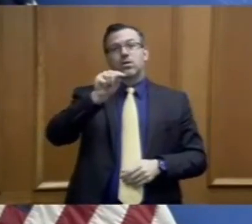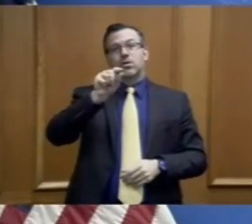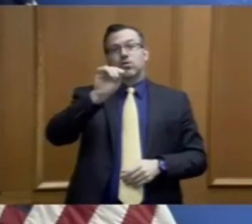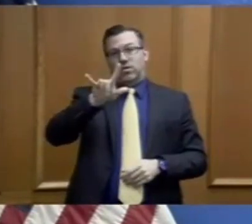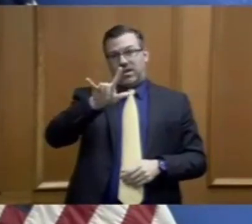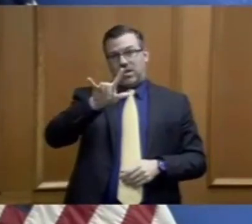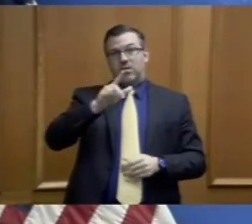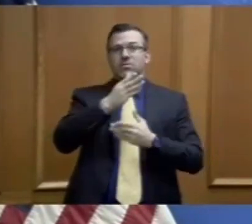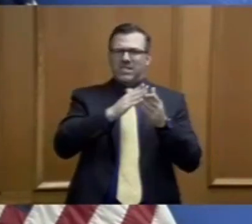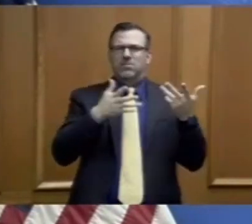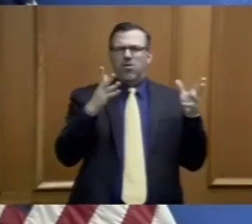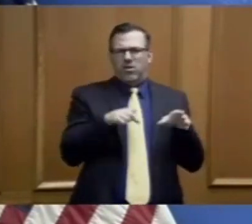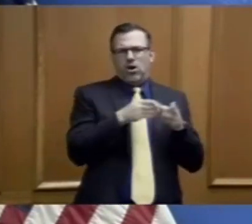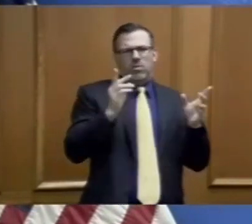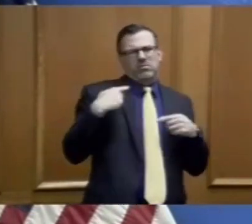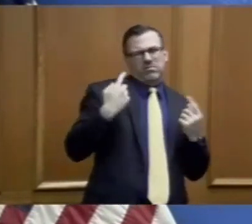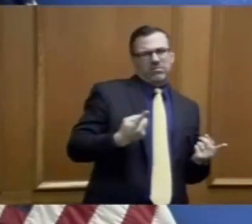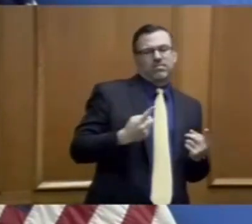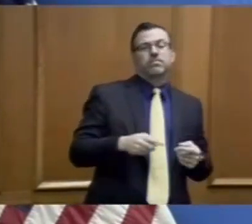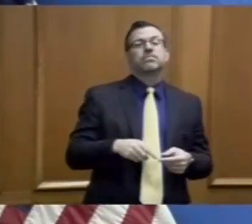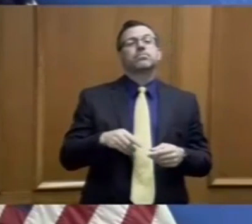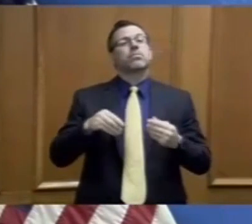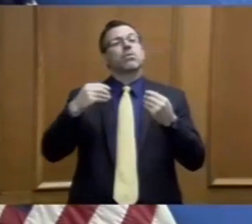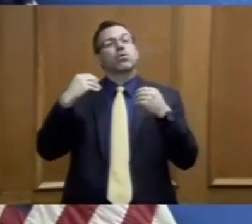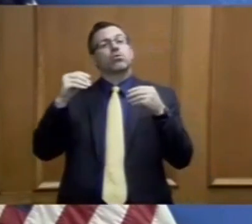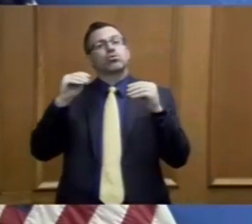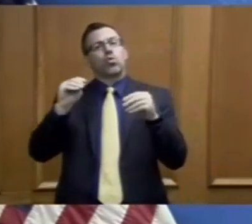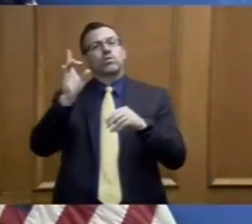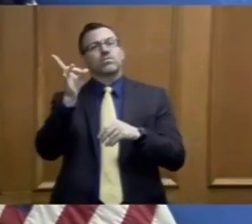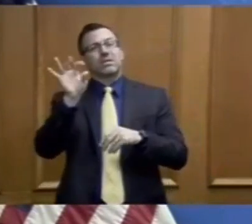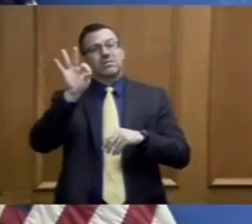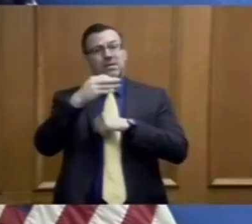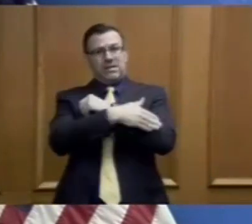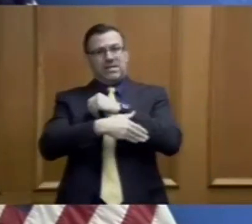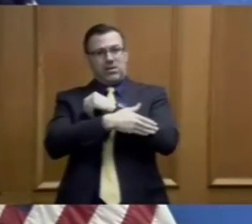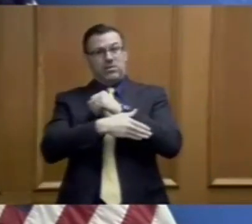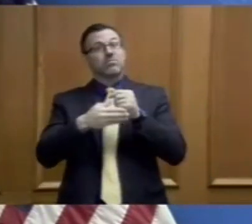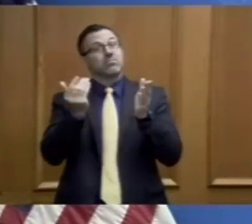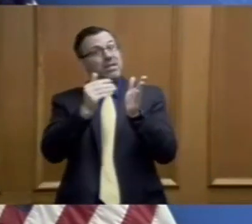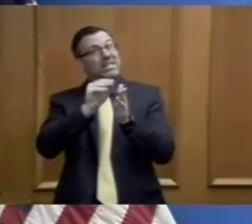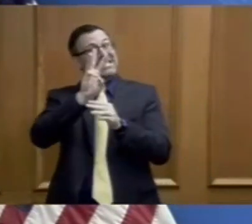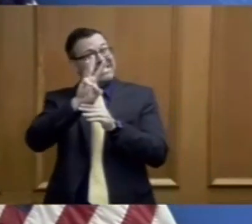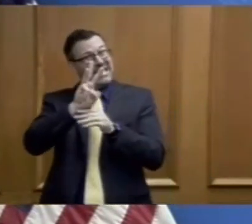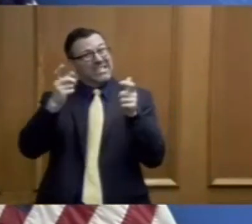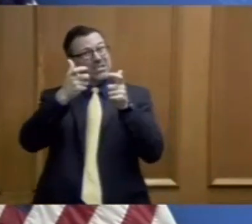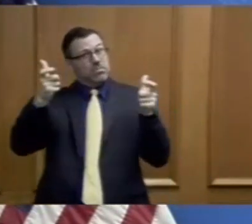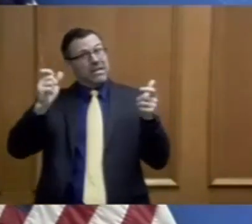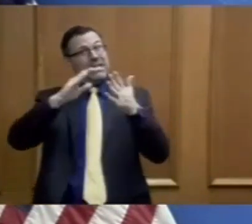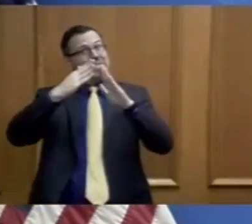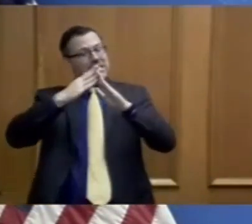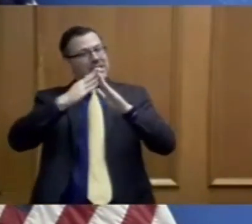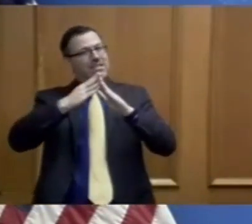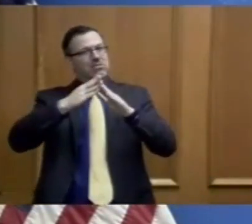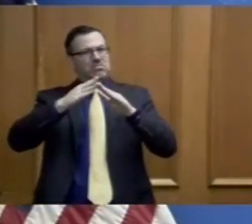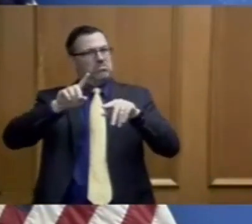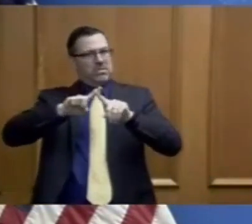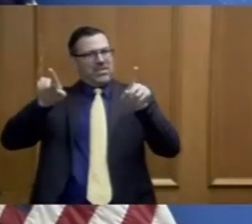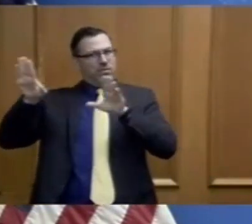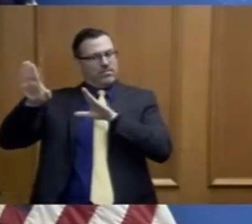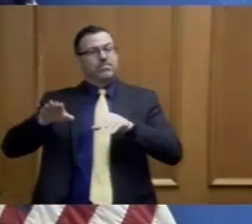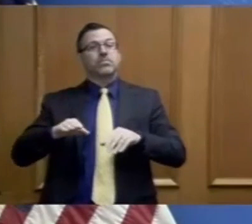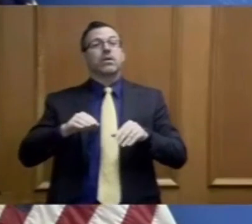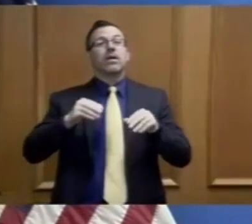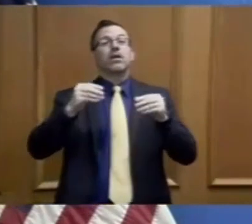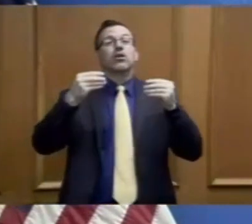businesses. Retailers in 89 counties outside of the 6 counties of major metros will be allowed to operate on Wednesday,